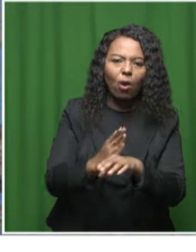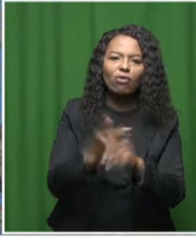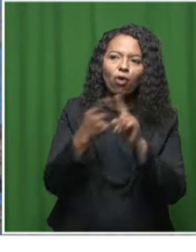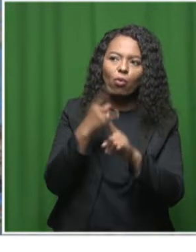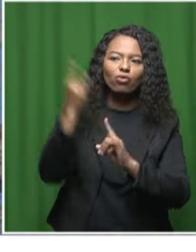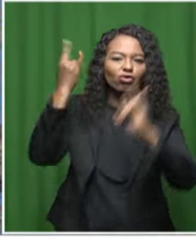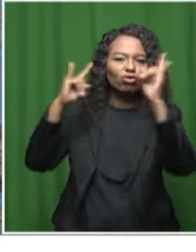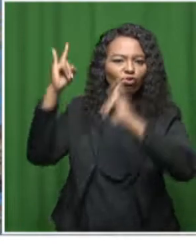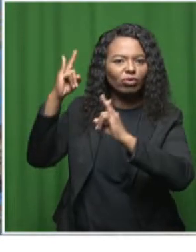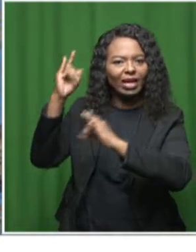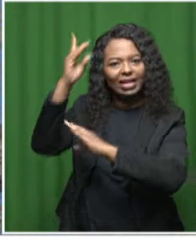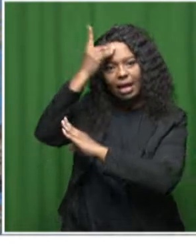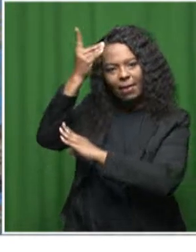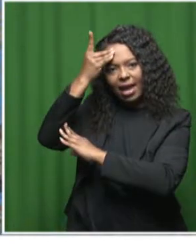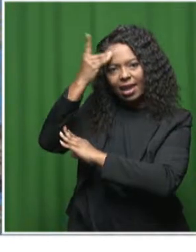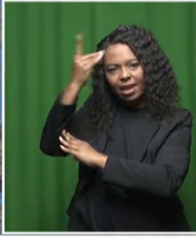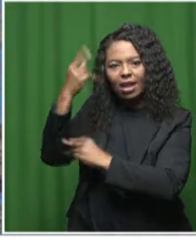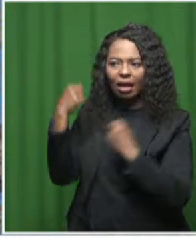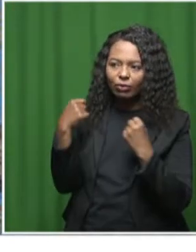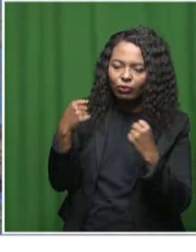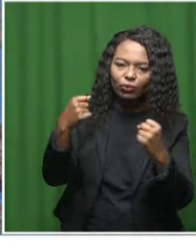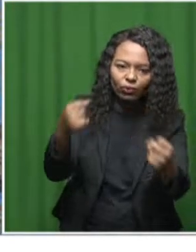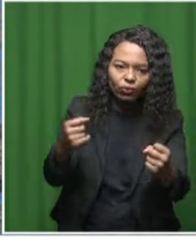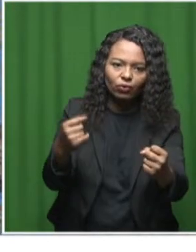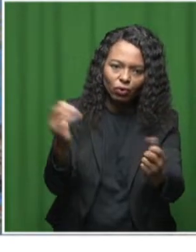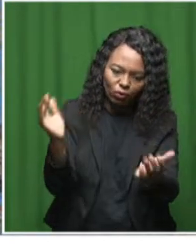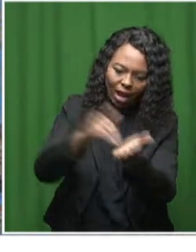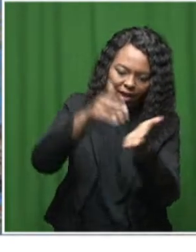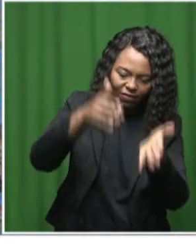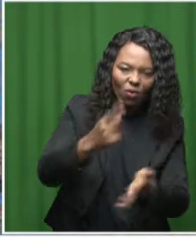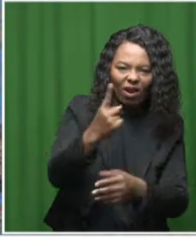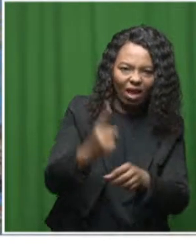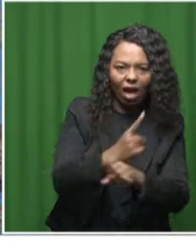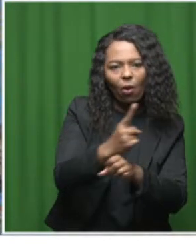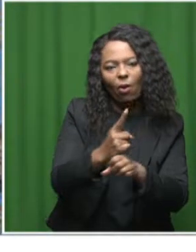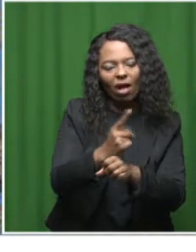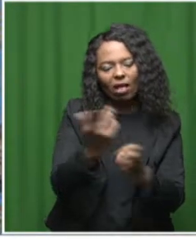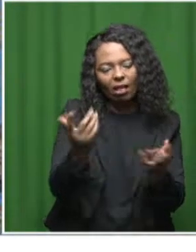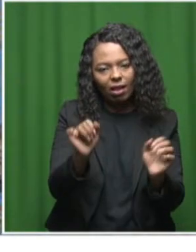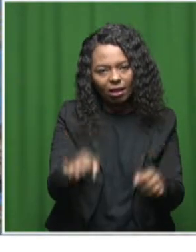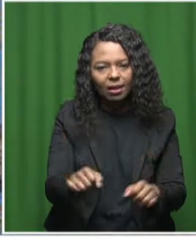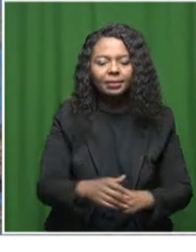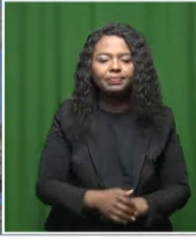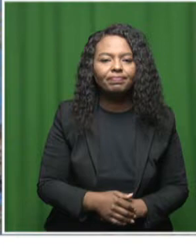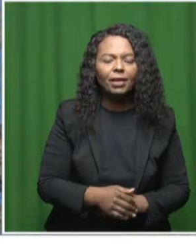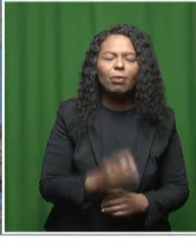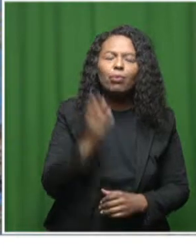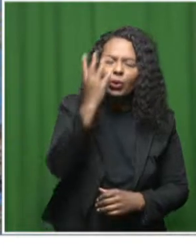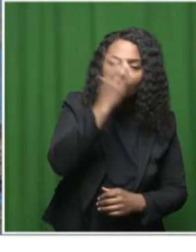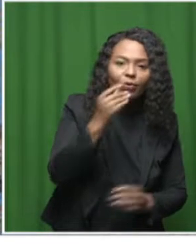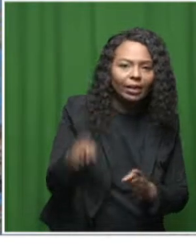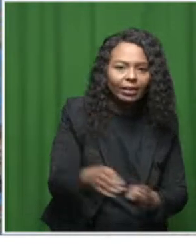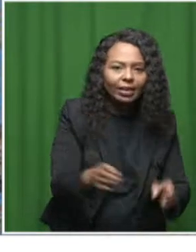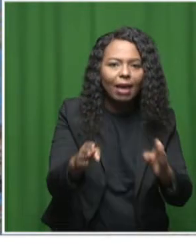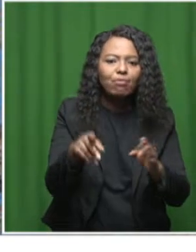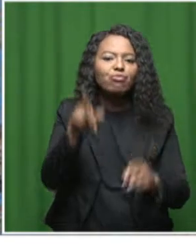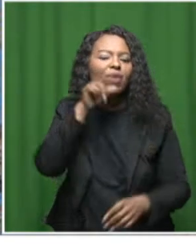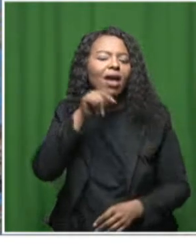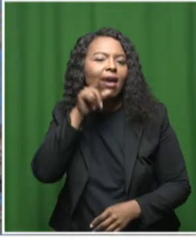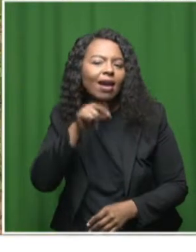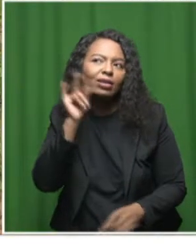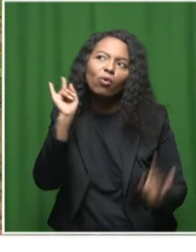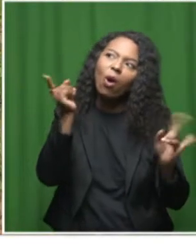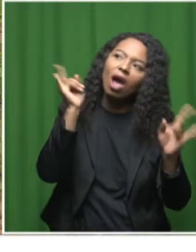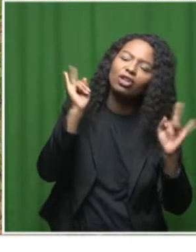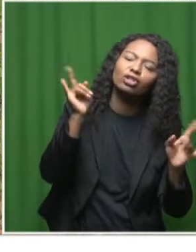it's a beautiful, beautiful wild area, and the bass fishing in the dam is incredible, the bird watching is